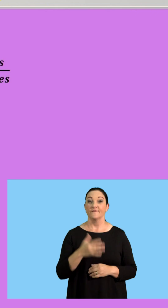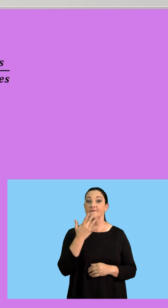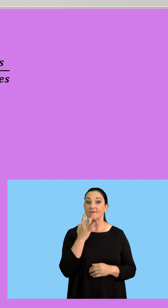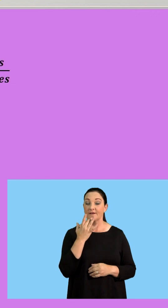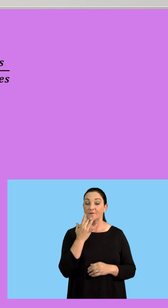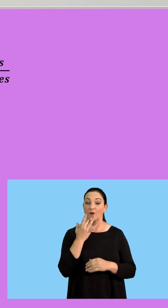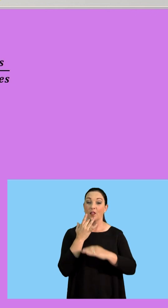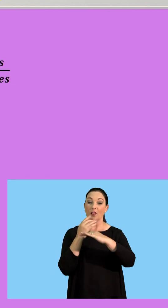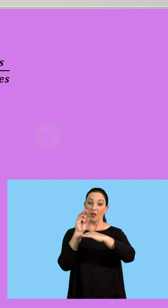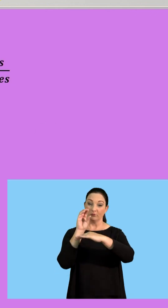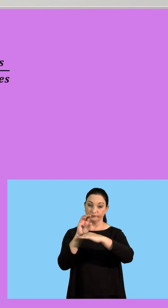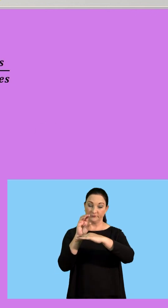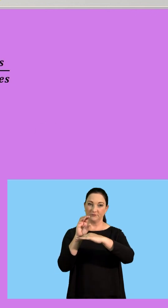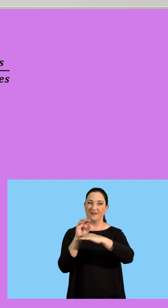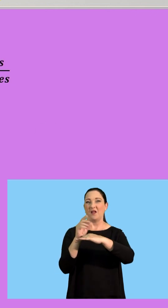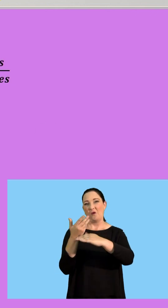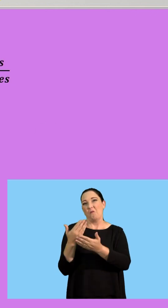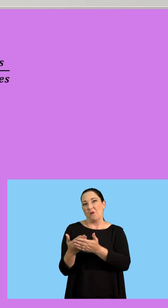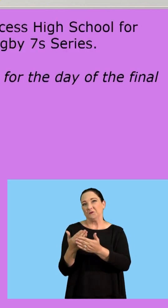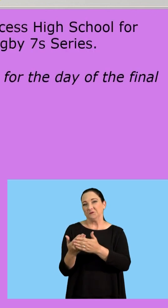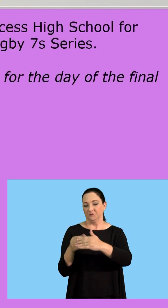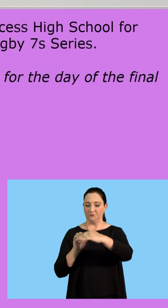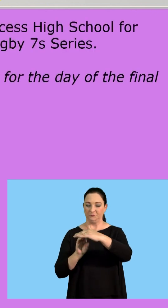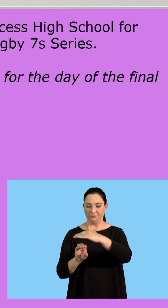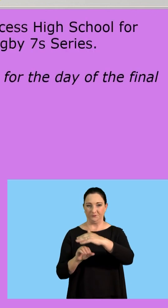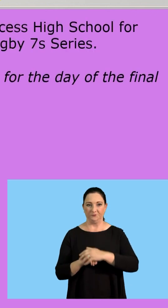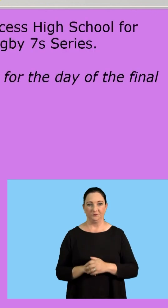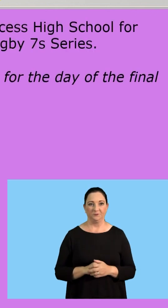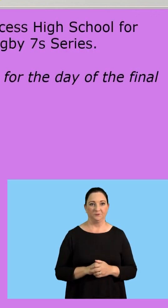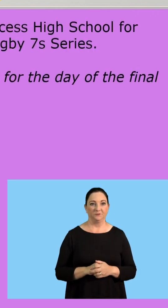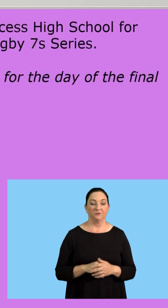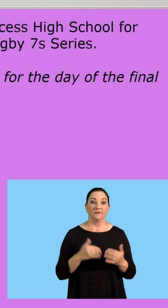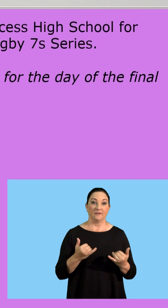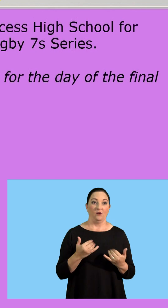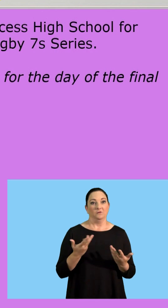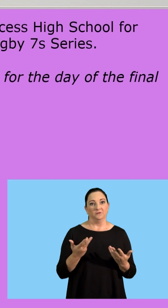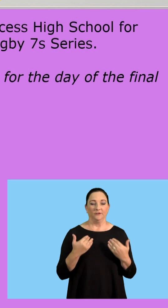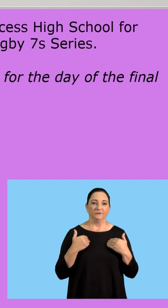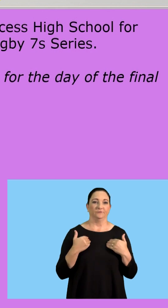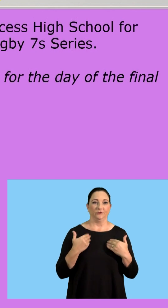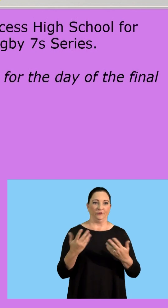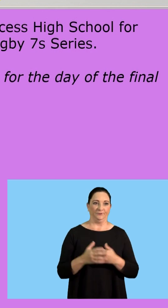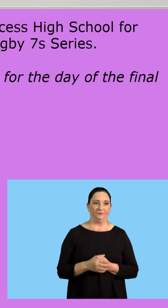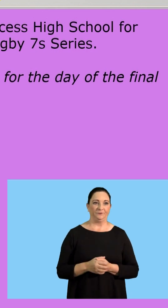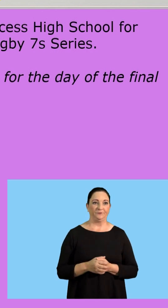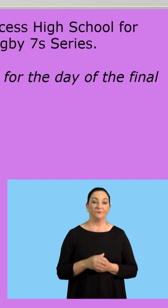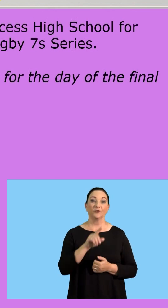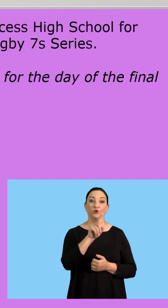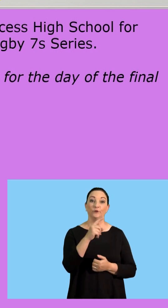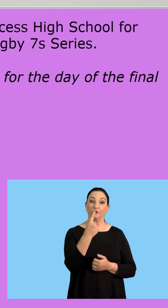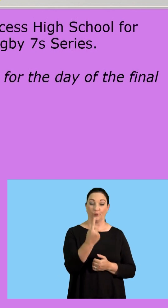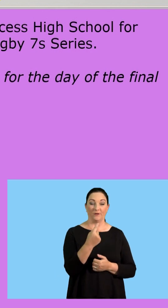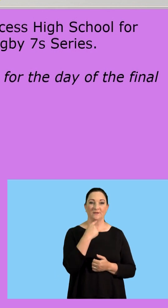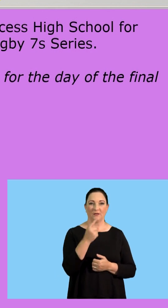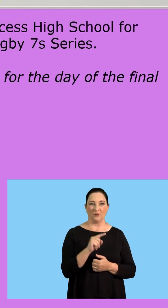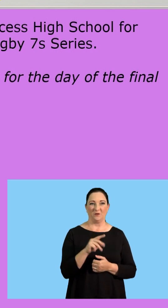favorable outcomes divided by total number of possible outcomes. So let's quickly get straight into this. So at question